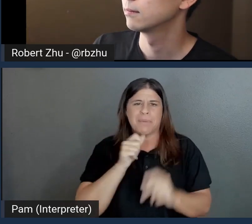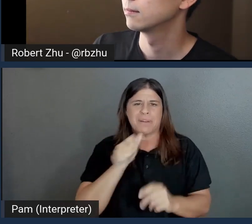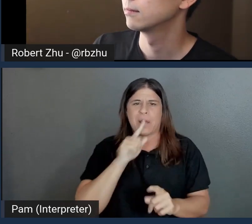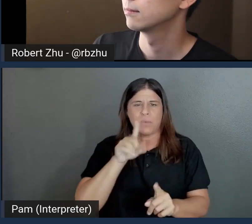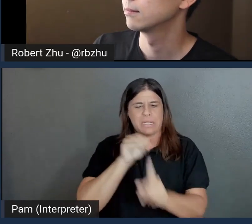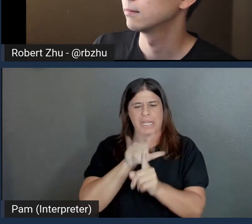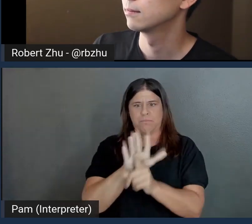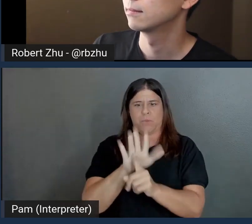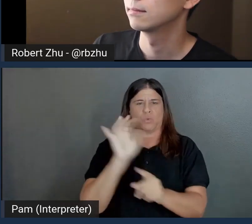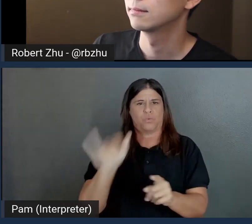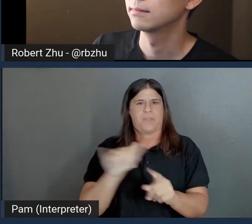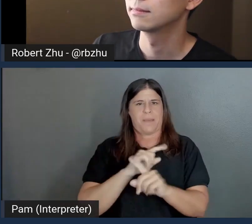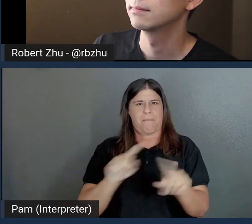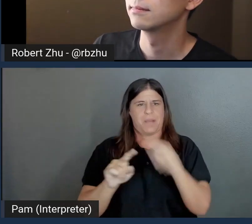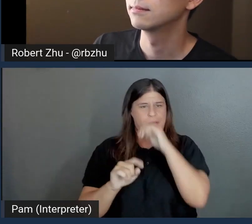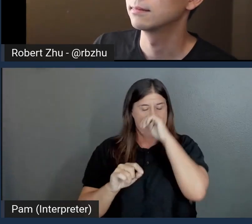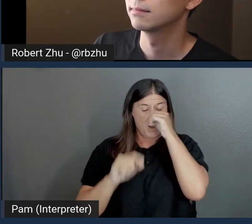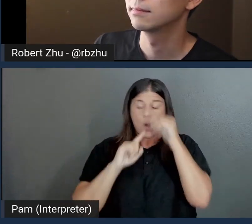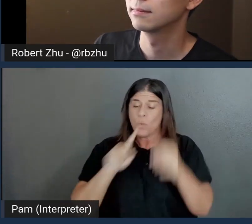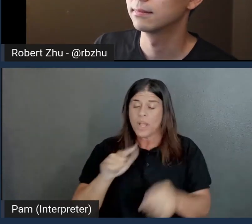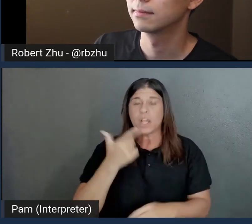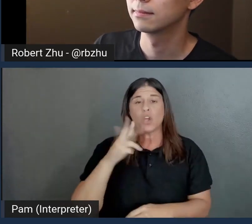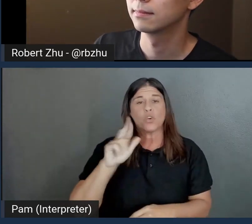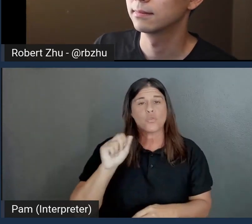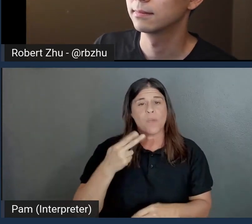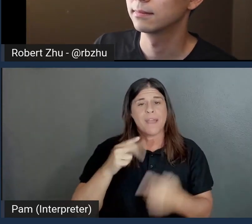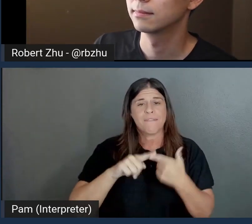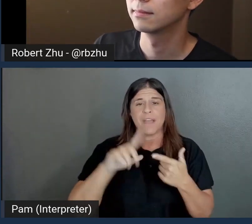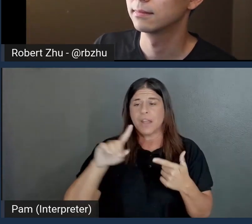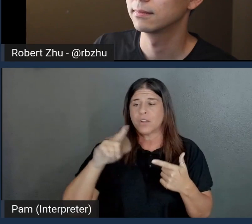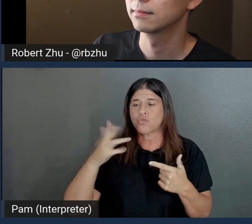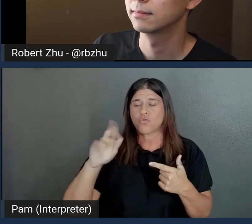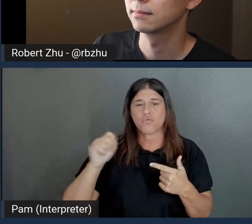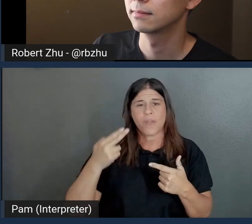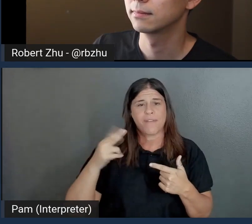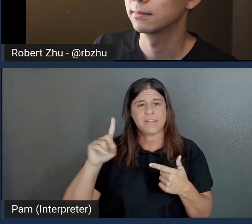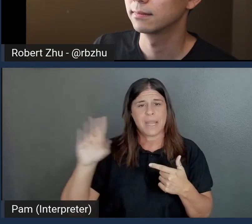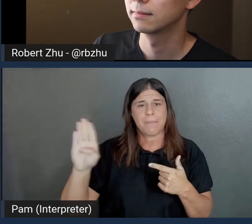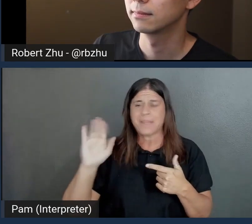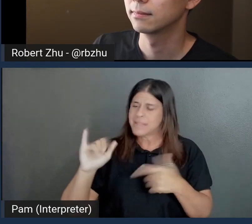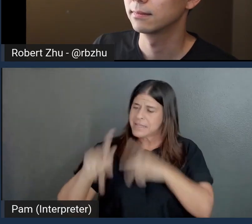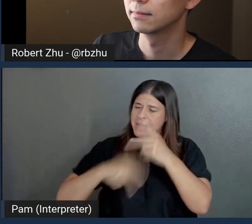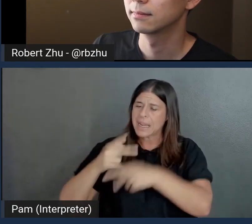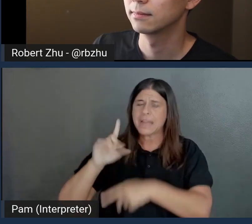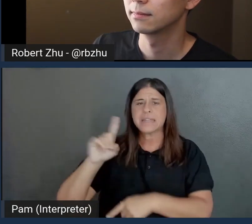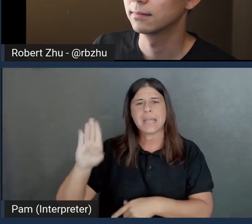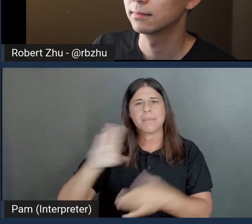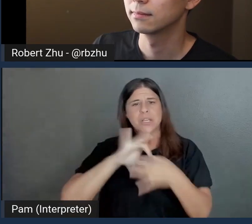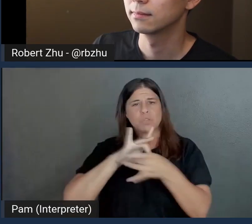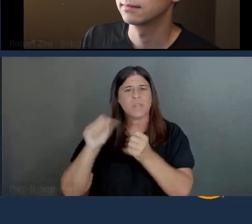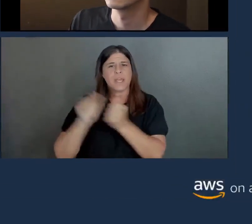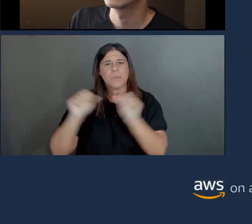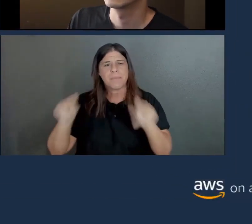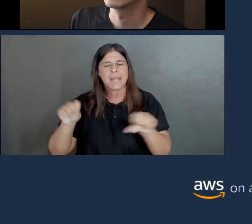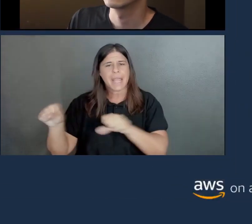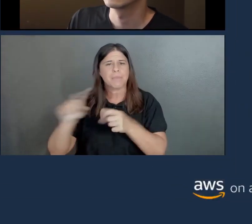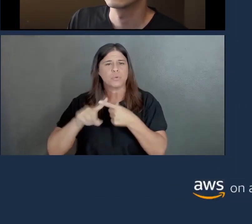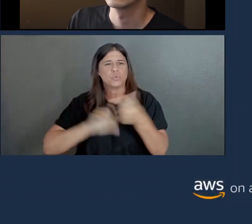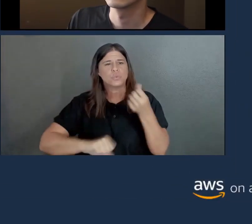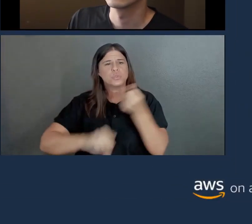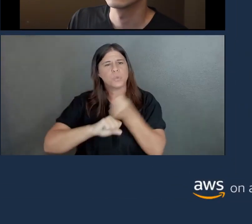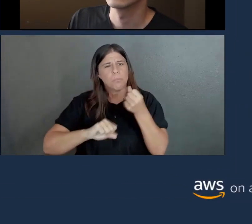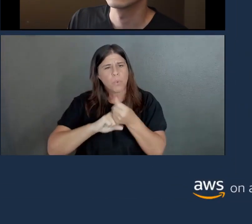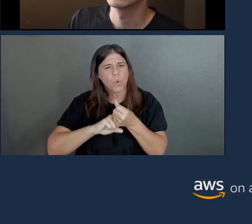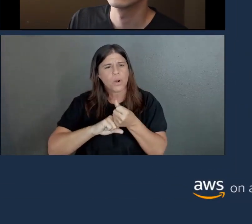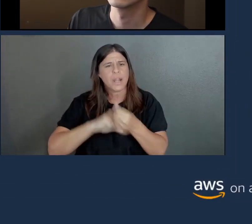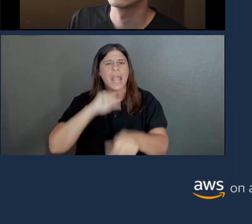to them. And really, graphs and graph databases are a type of database that's really all about being able to support and